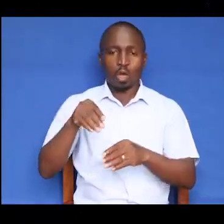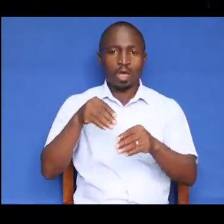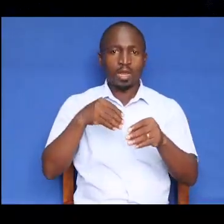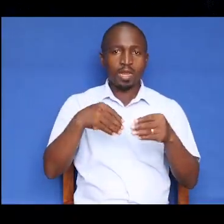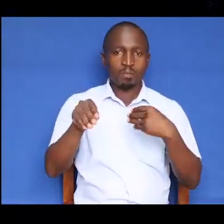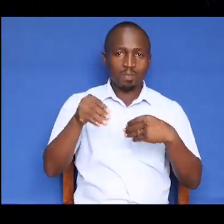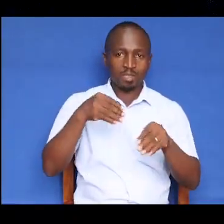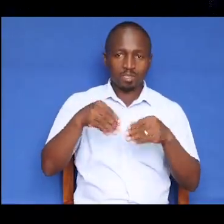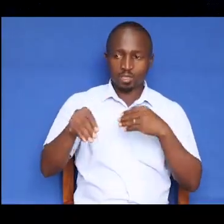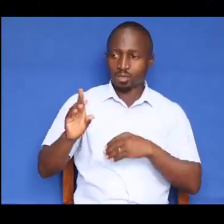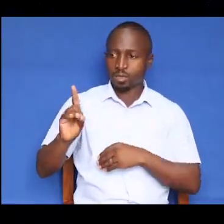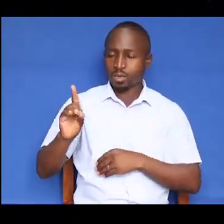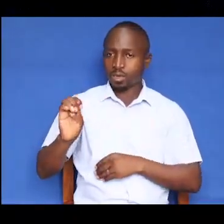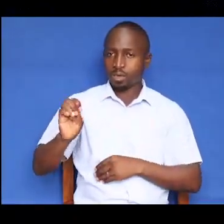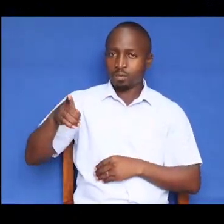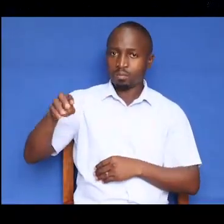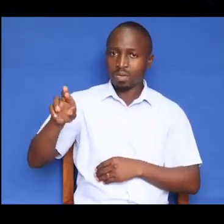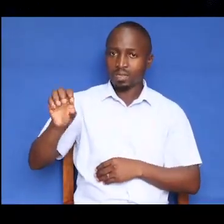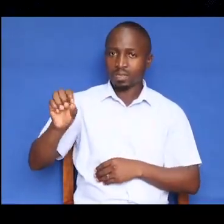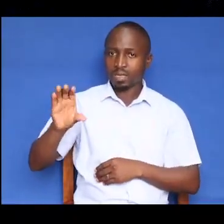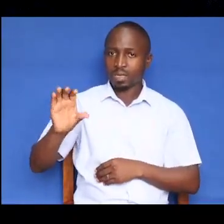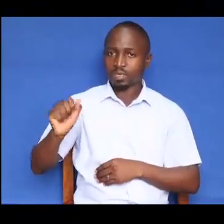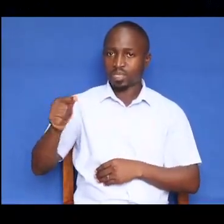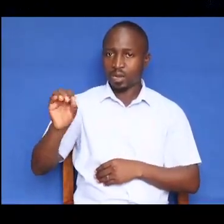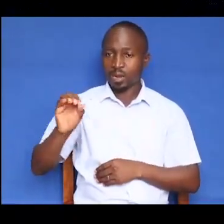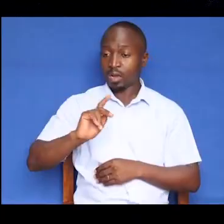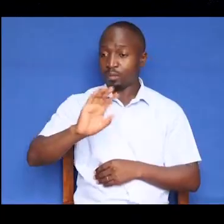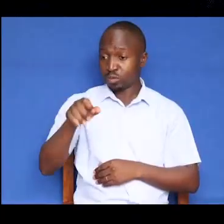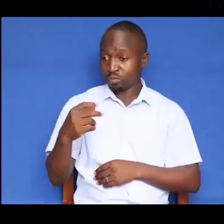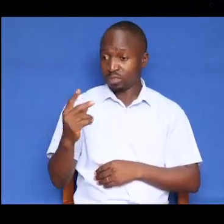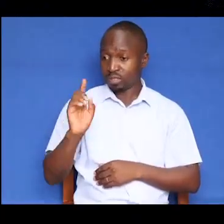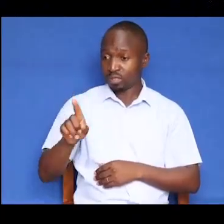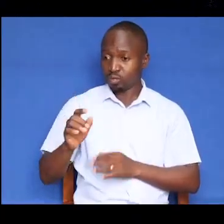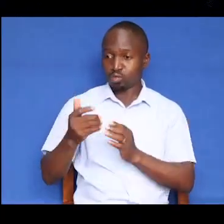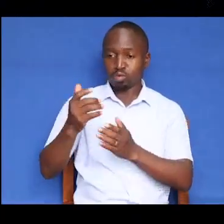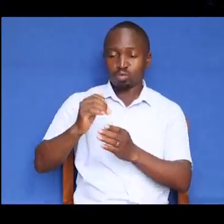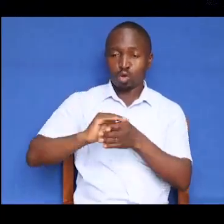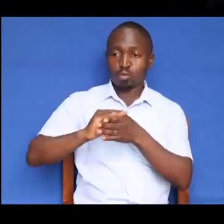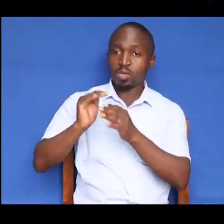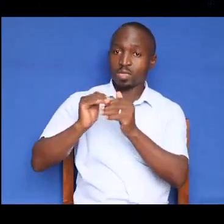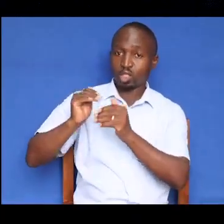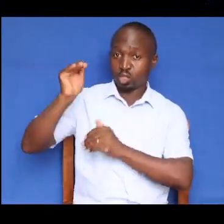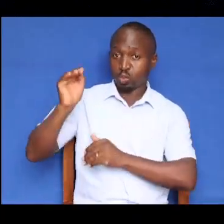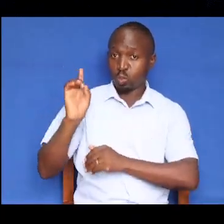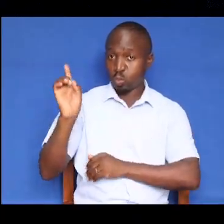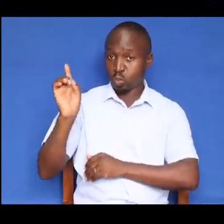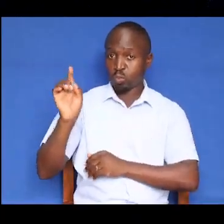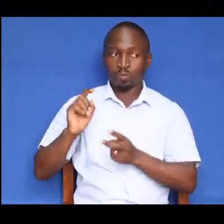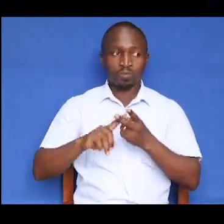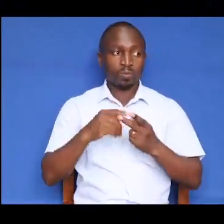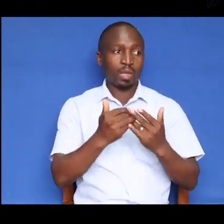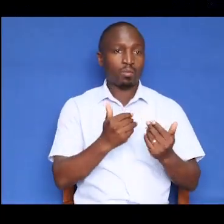both are there, we take capital consumption allowance. Why? Because capital consumption allowance